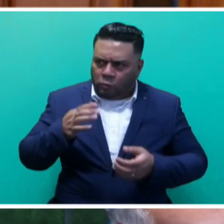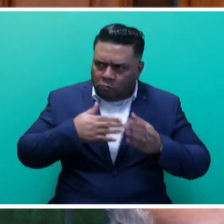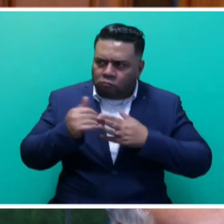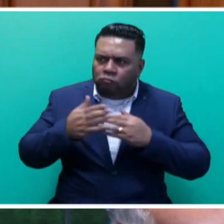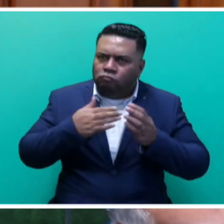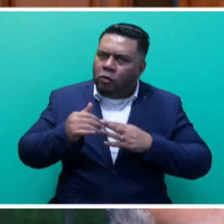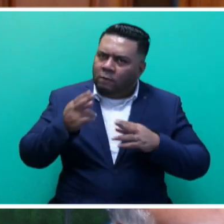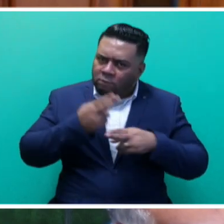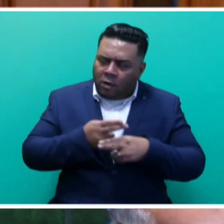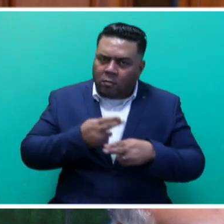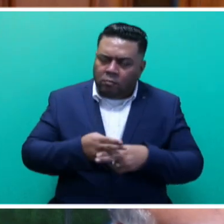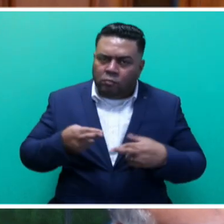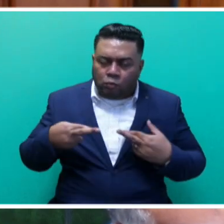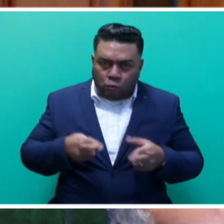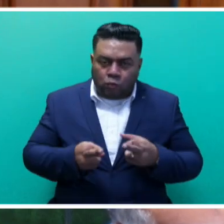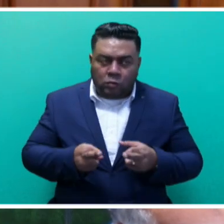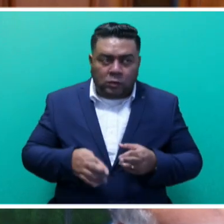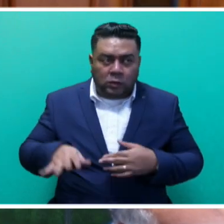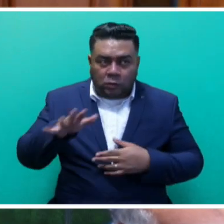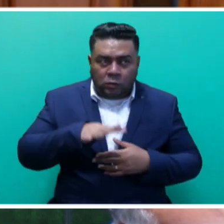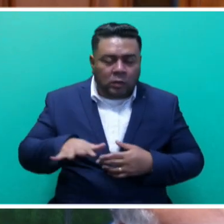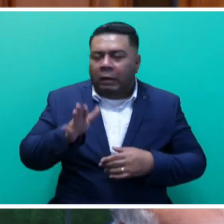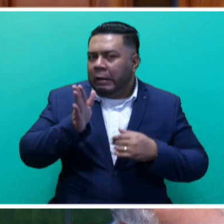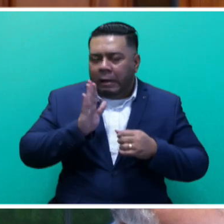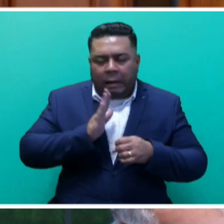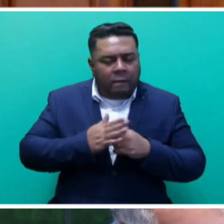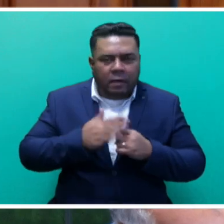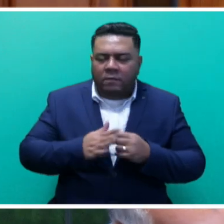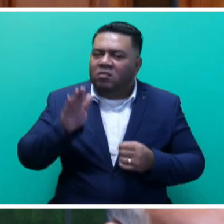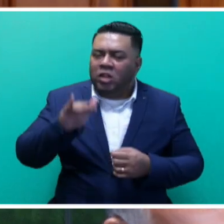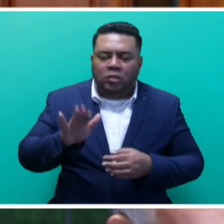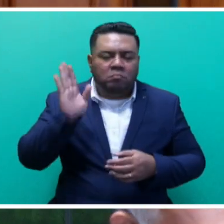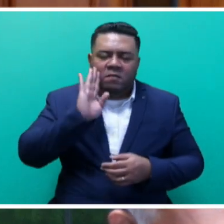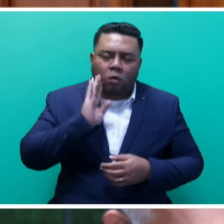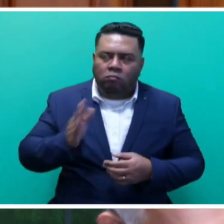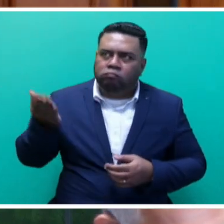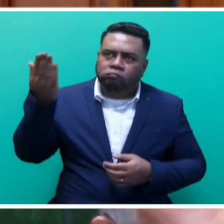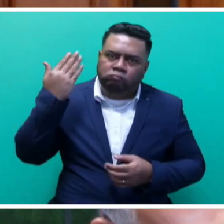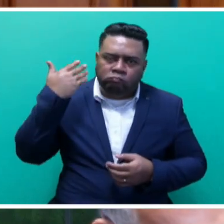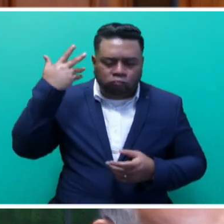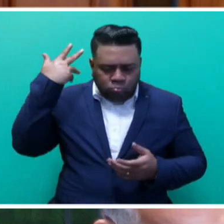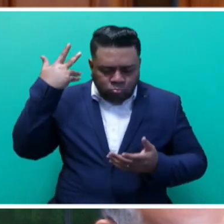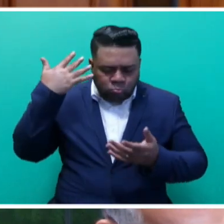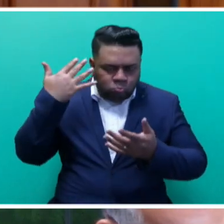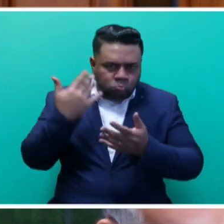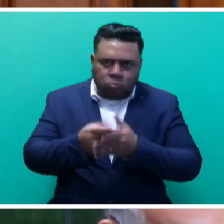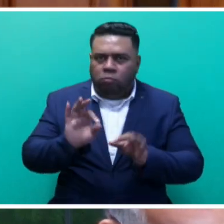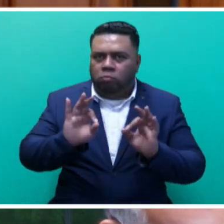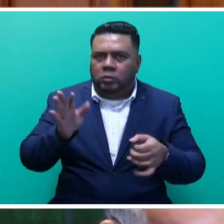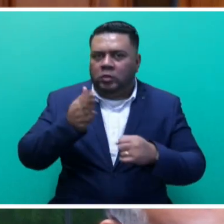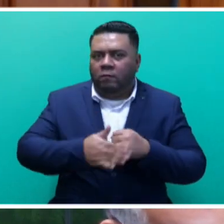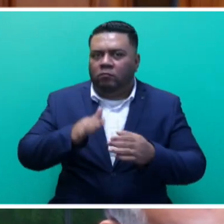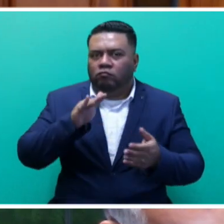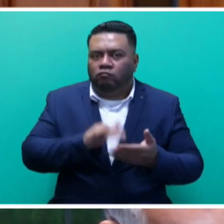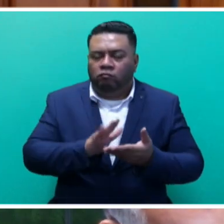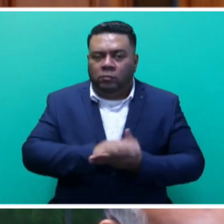roads in areas that have never been touched before. You know,